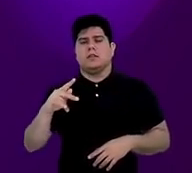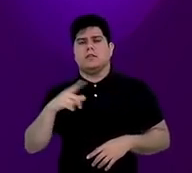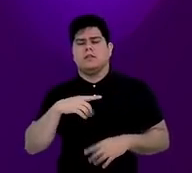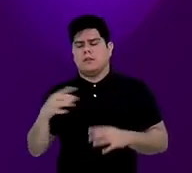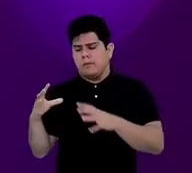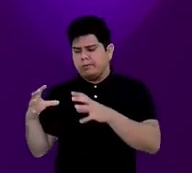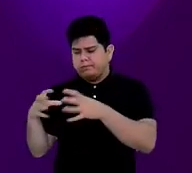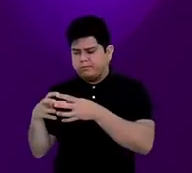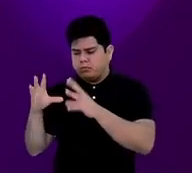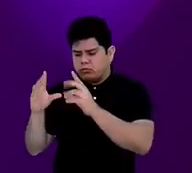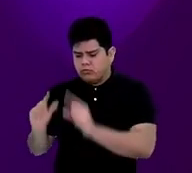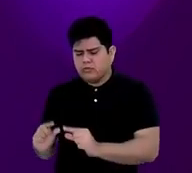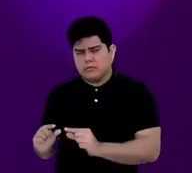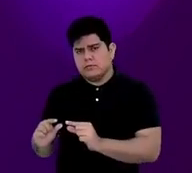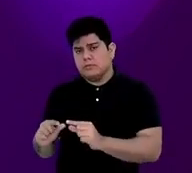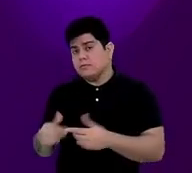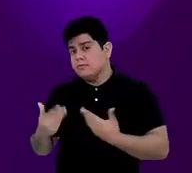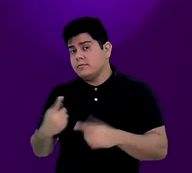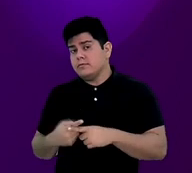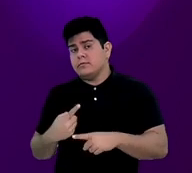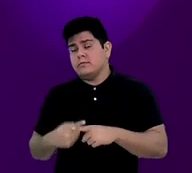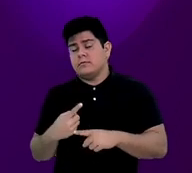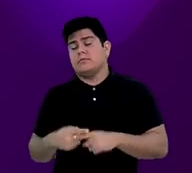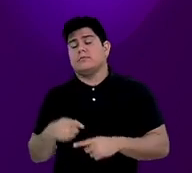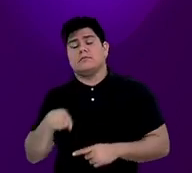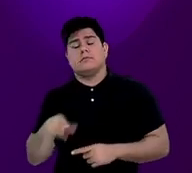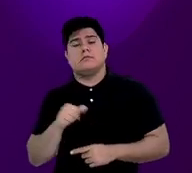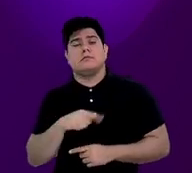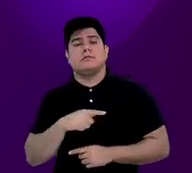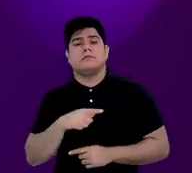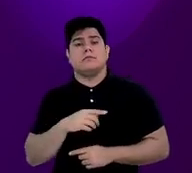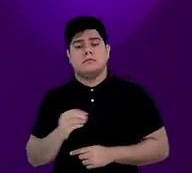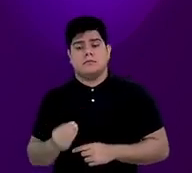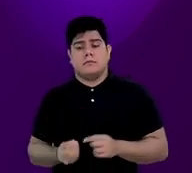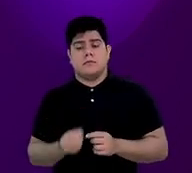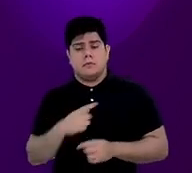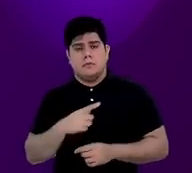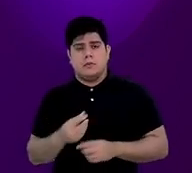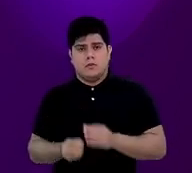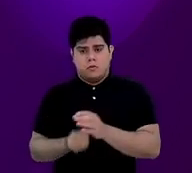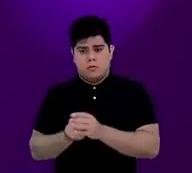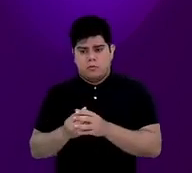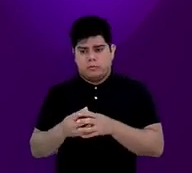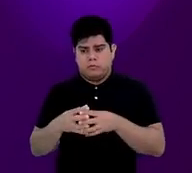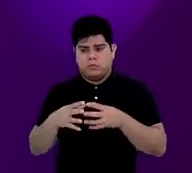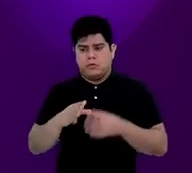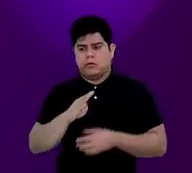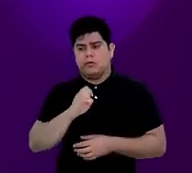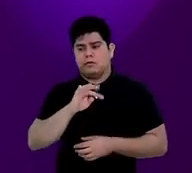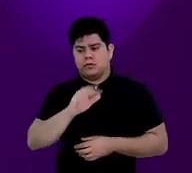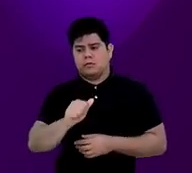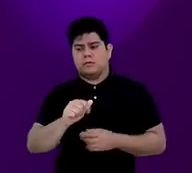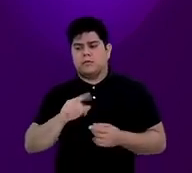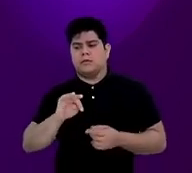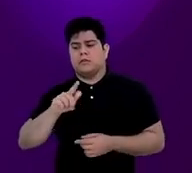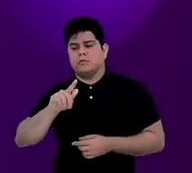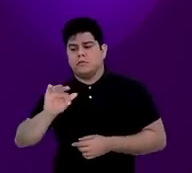that you can change the polarization of monocyte macrophages from M1 to